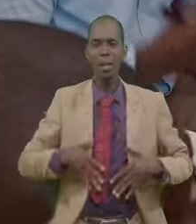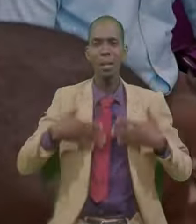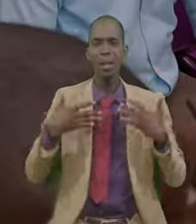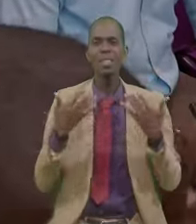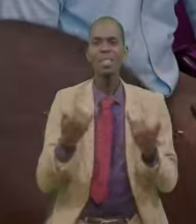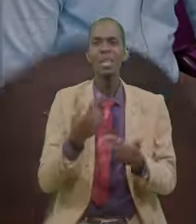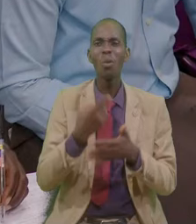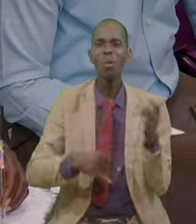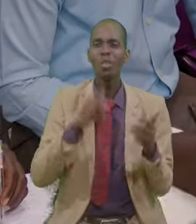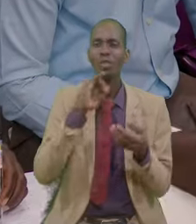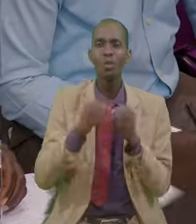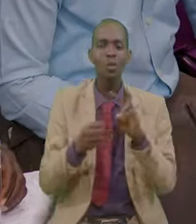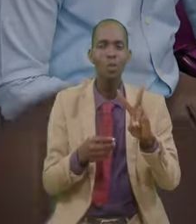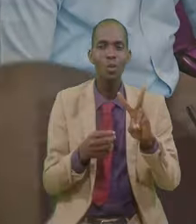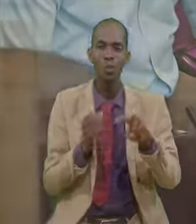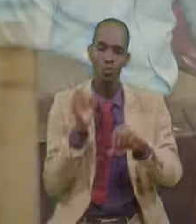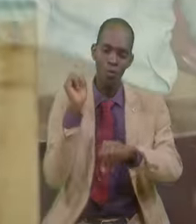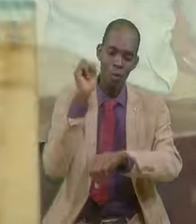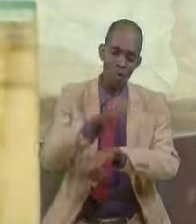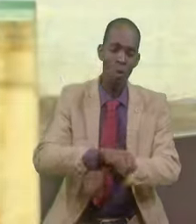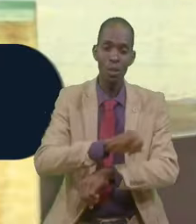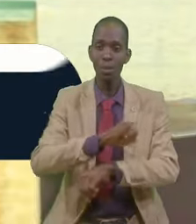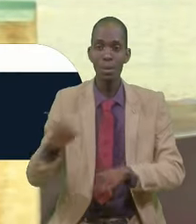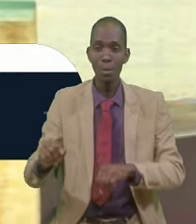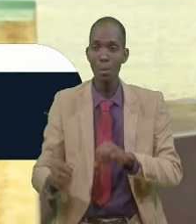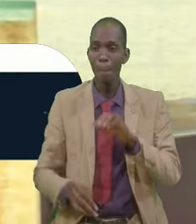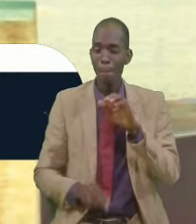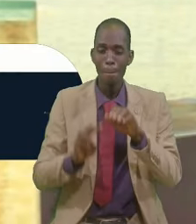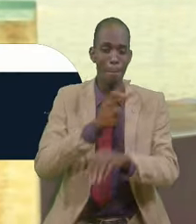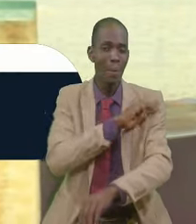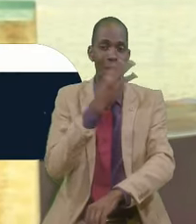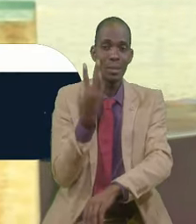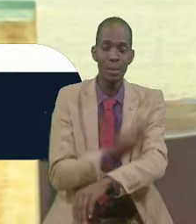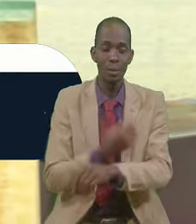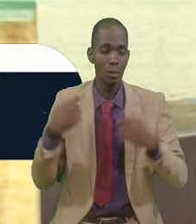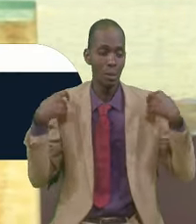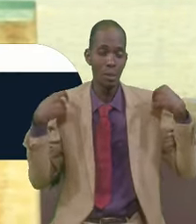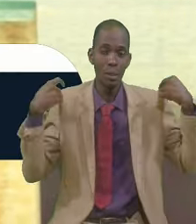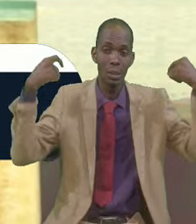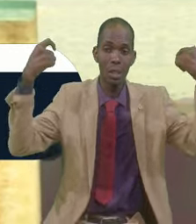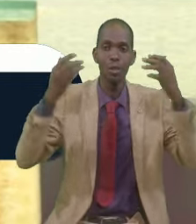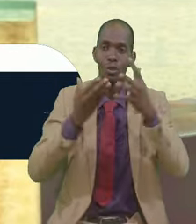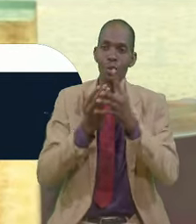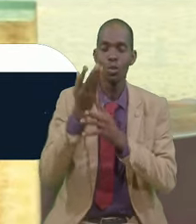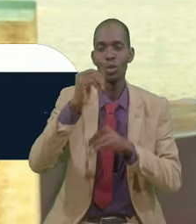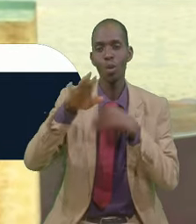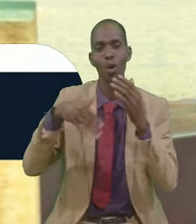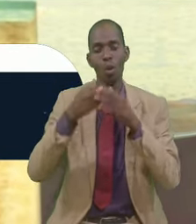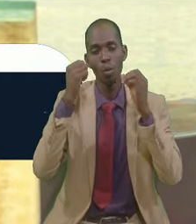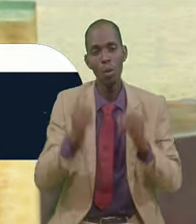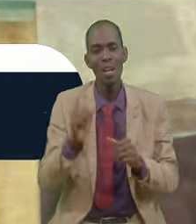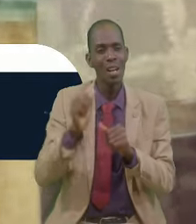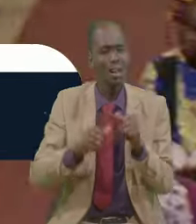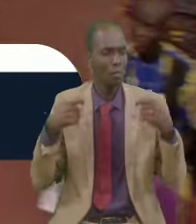two, conquering mighty giants through the Almighty. Every giant against